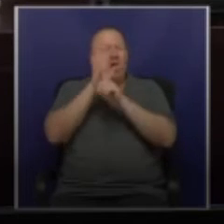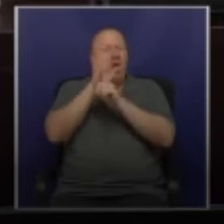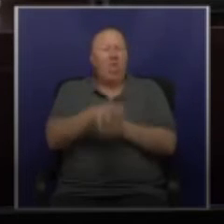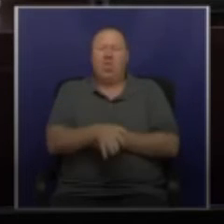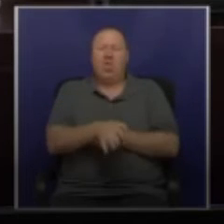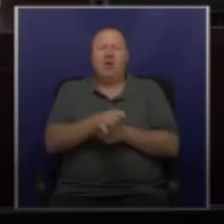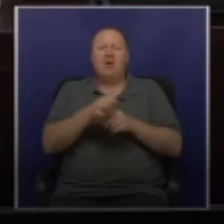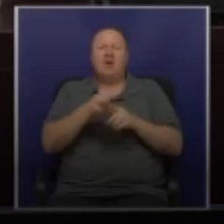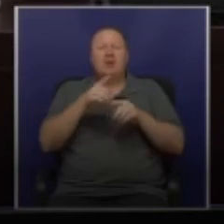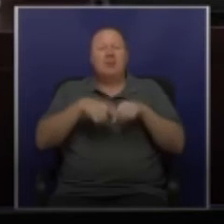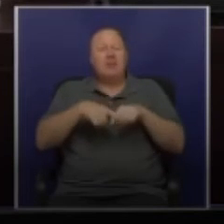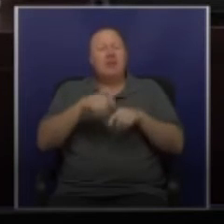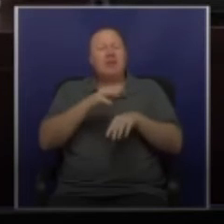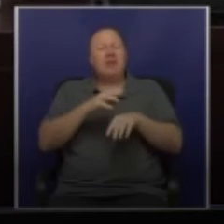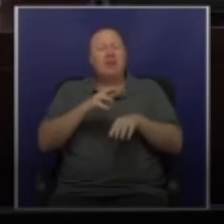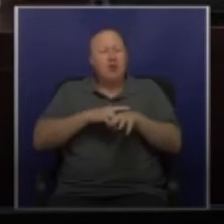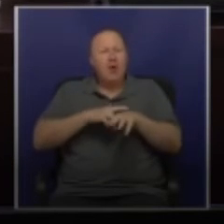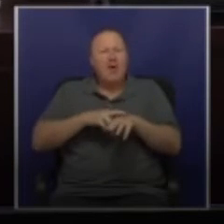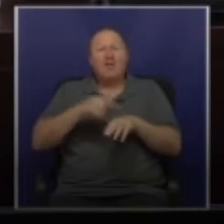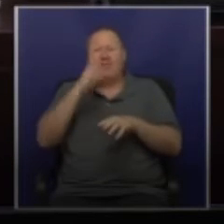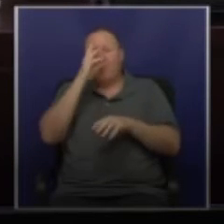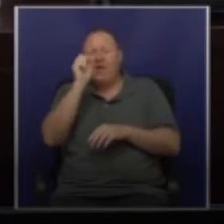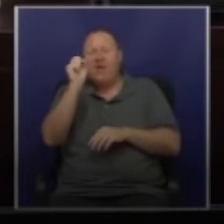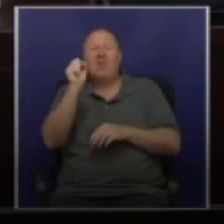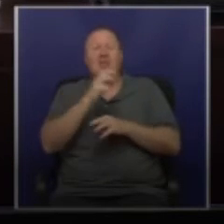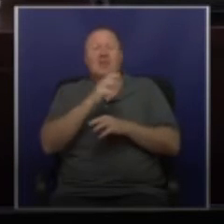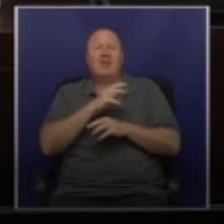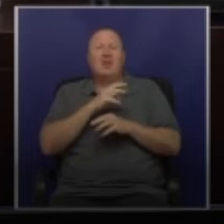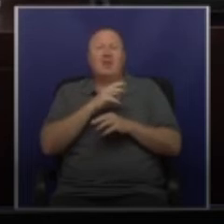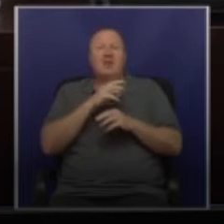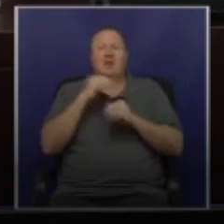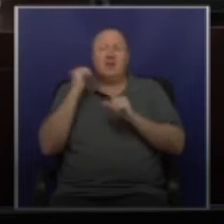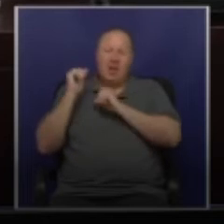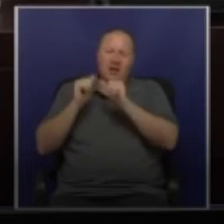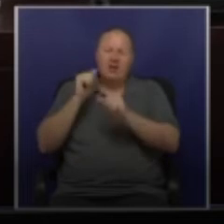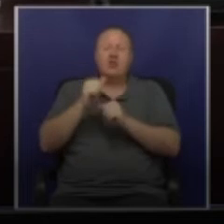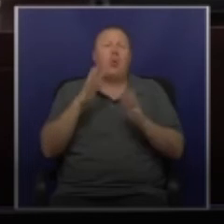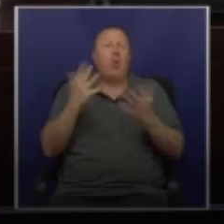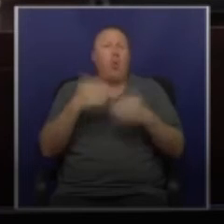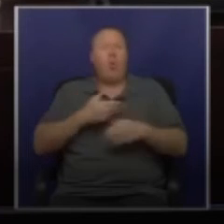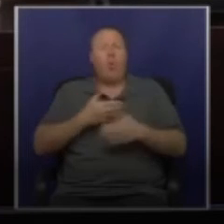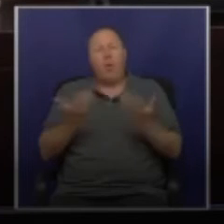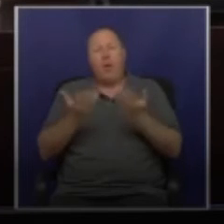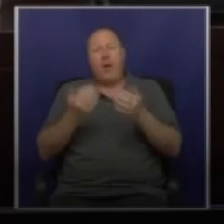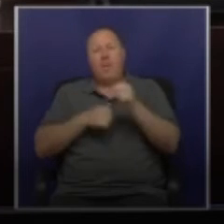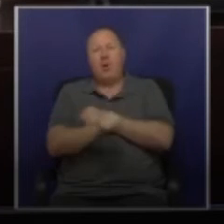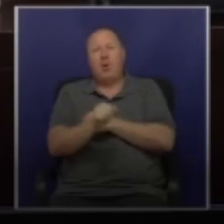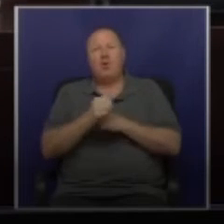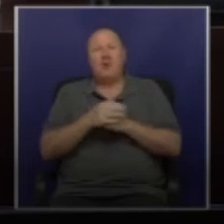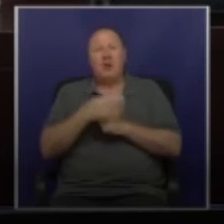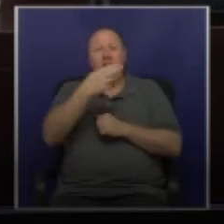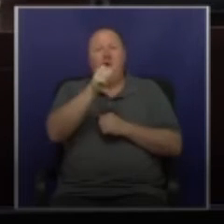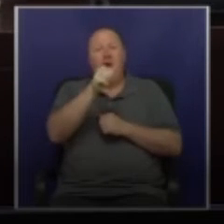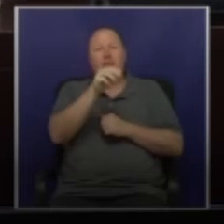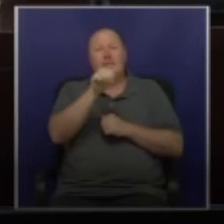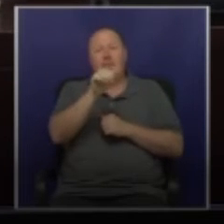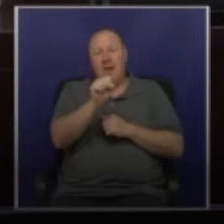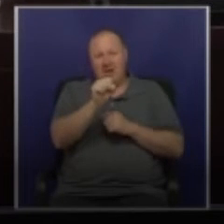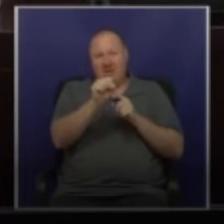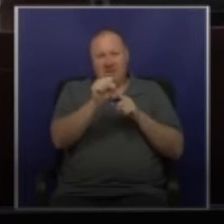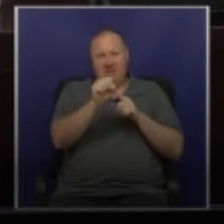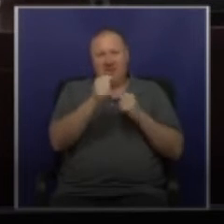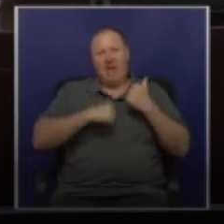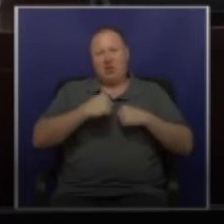of their faith, their race, their lineage, or their place of birth. But Hamas's actions on the 7th